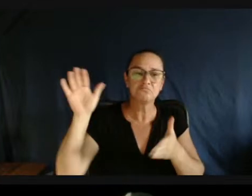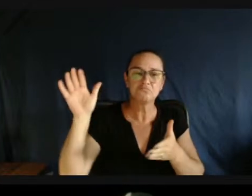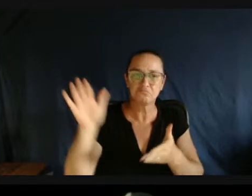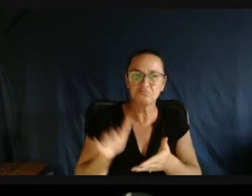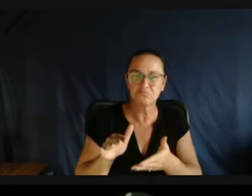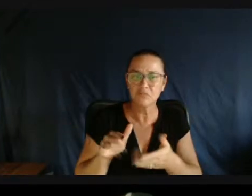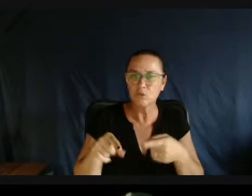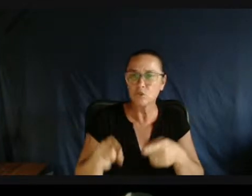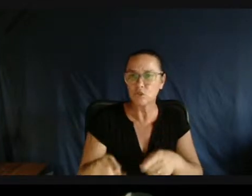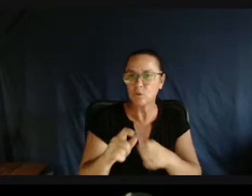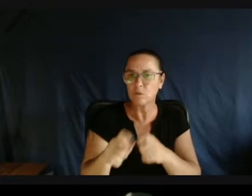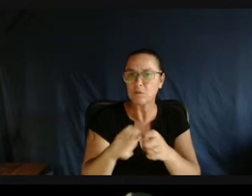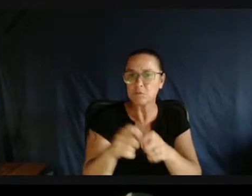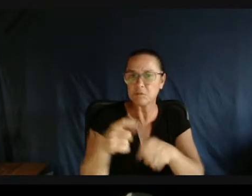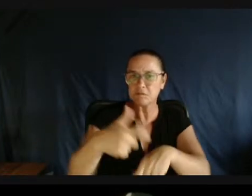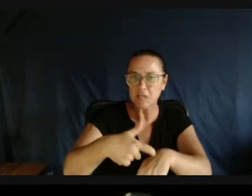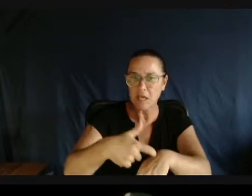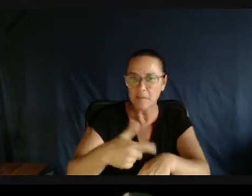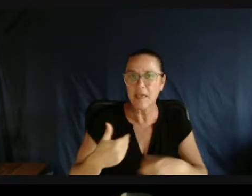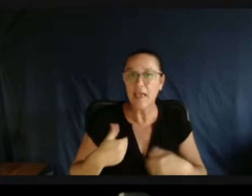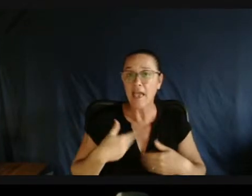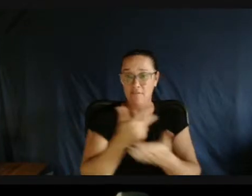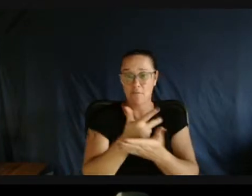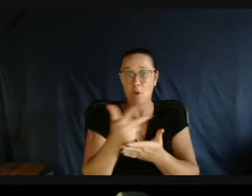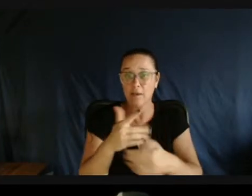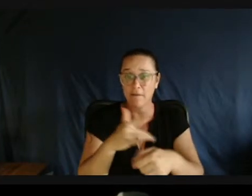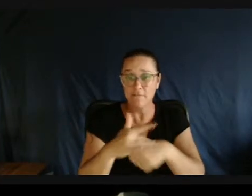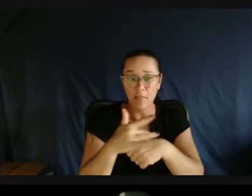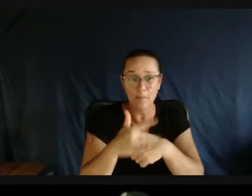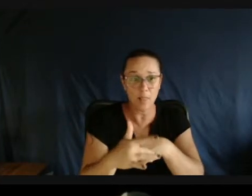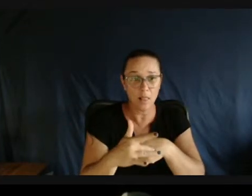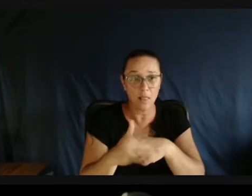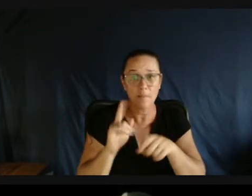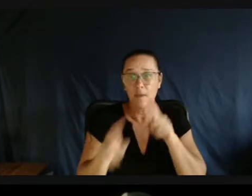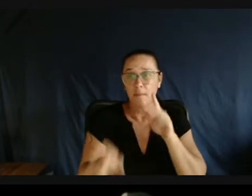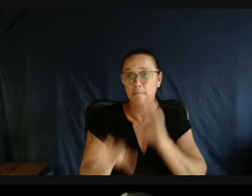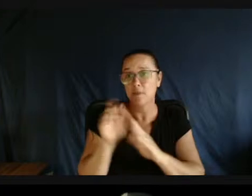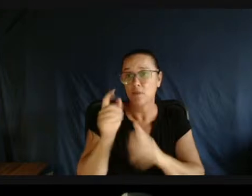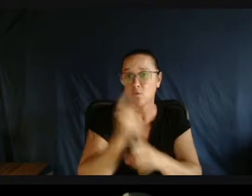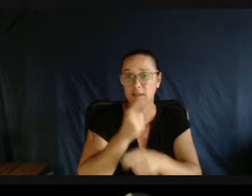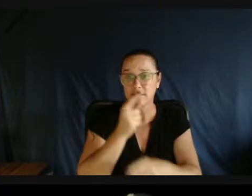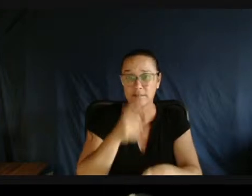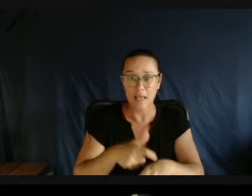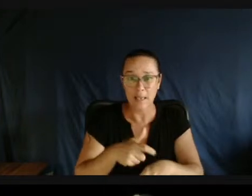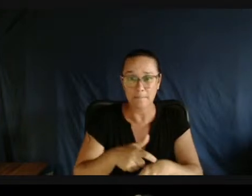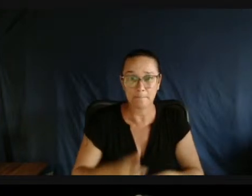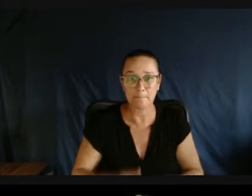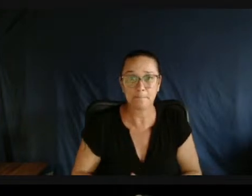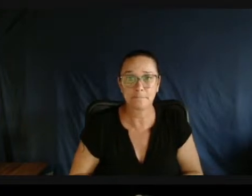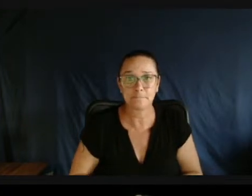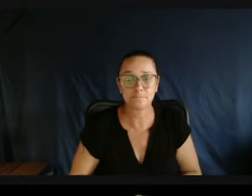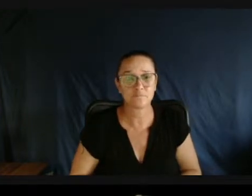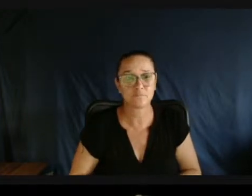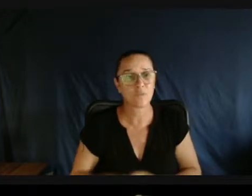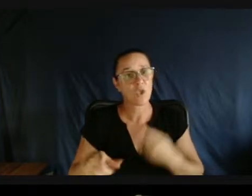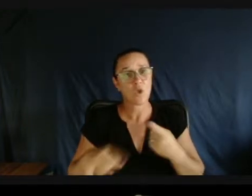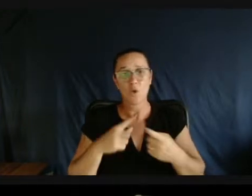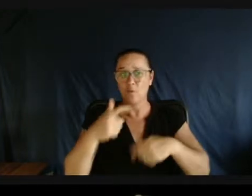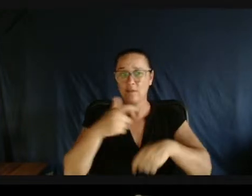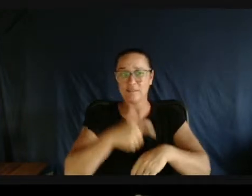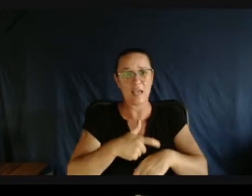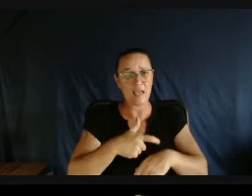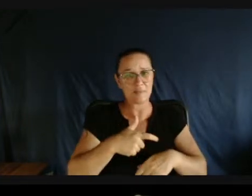certain times. So there is parking available. Just pick your time. But I'll add that when times are bad, though, they're